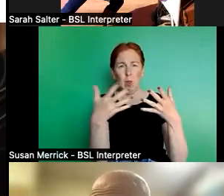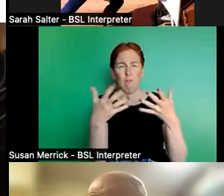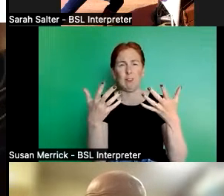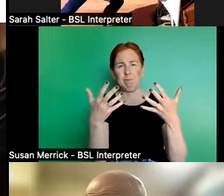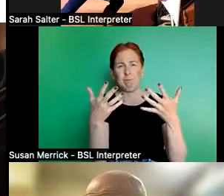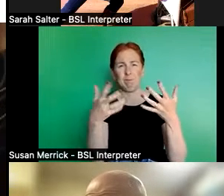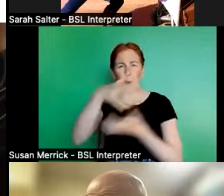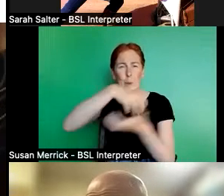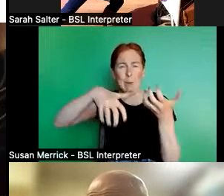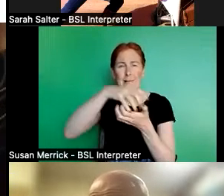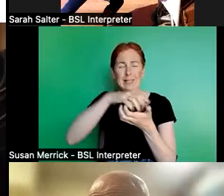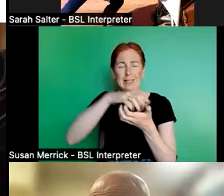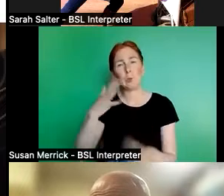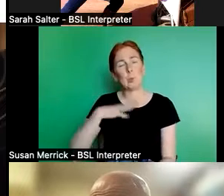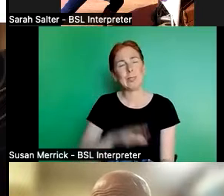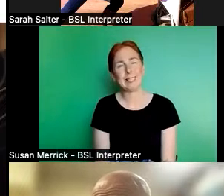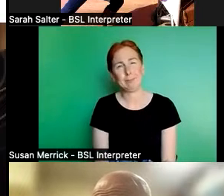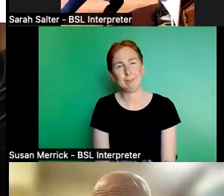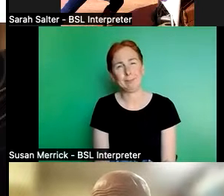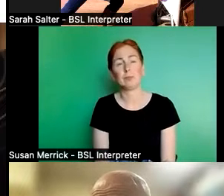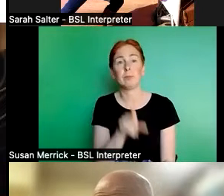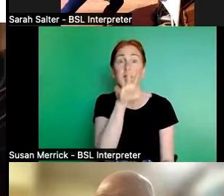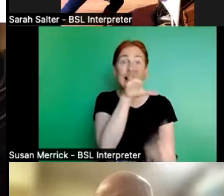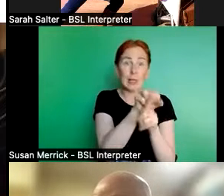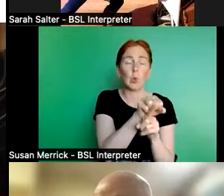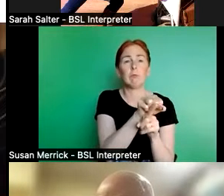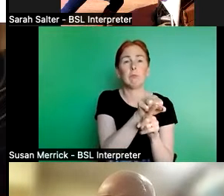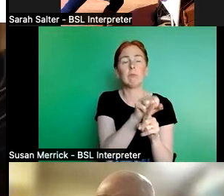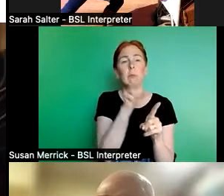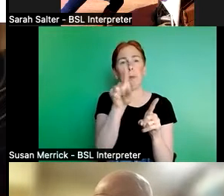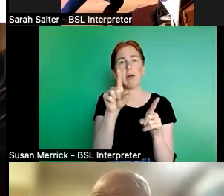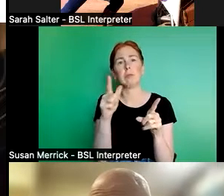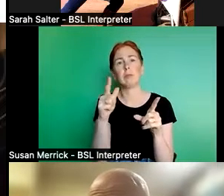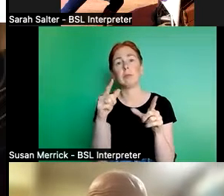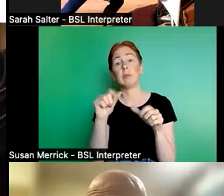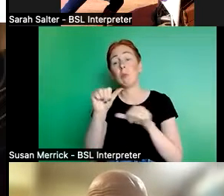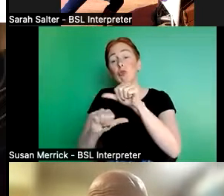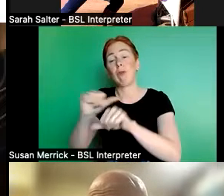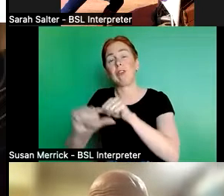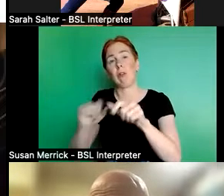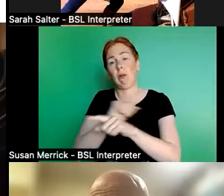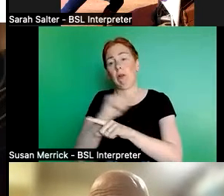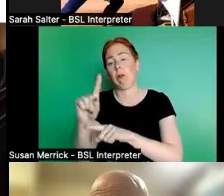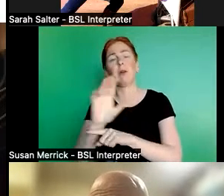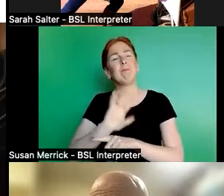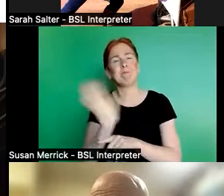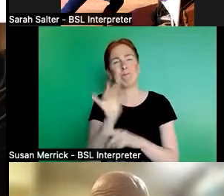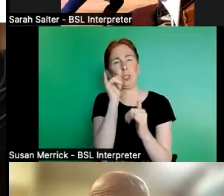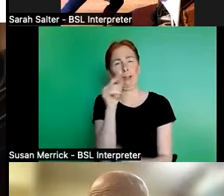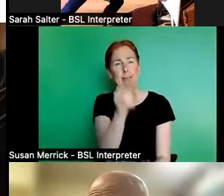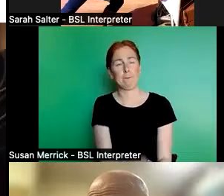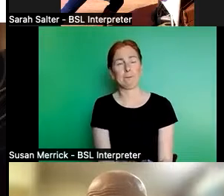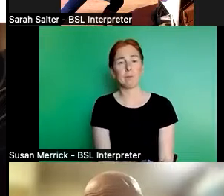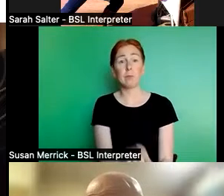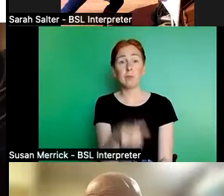you can see that we can do it on very tiny children when we use little sticky electrodes on the skin of the eyelids. And